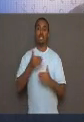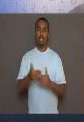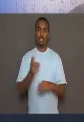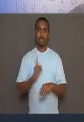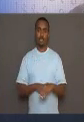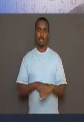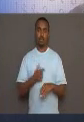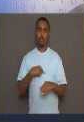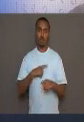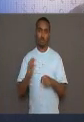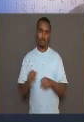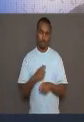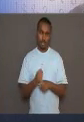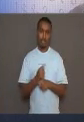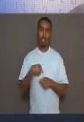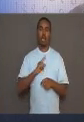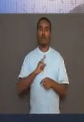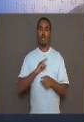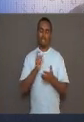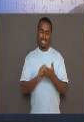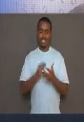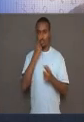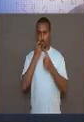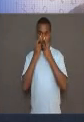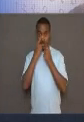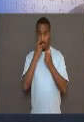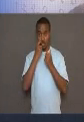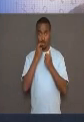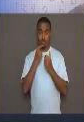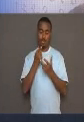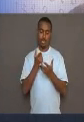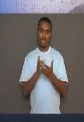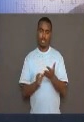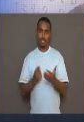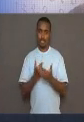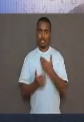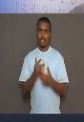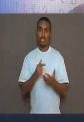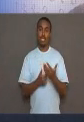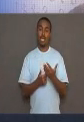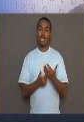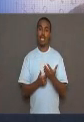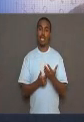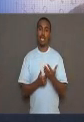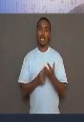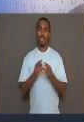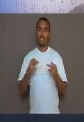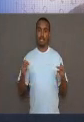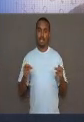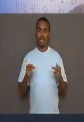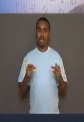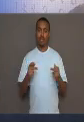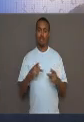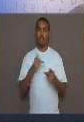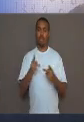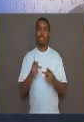Next time, we will practice our writing skills by discussing fair trade pamphlets.